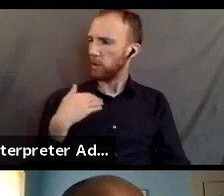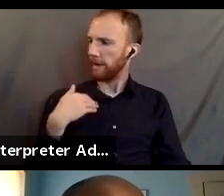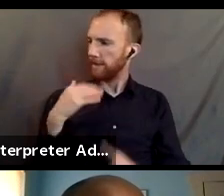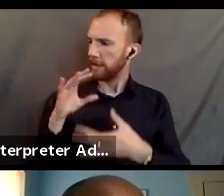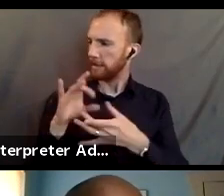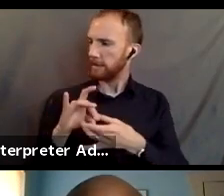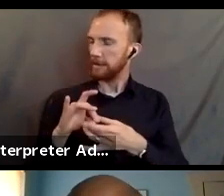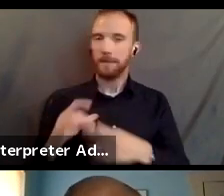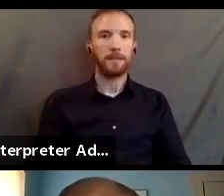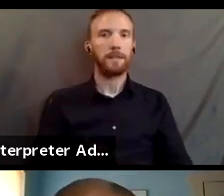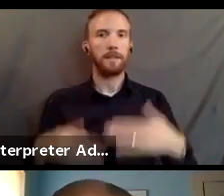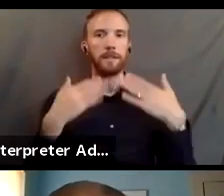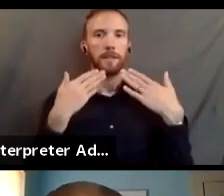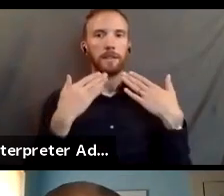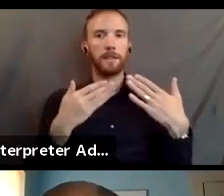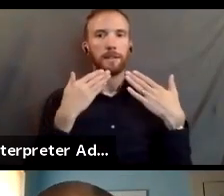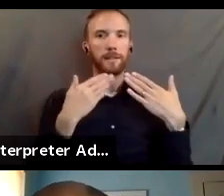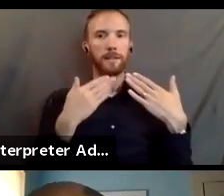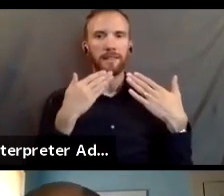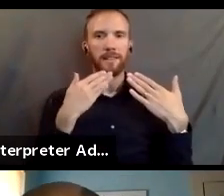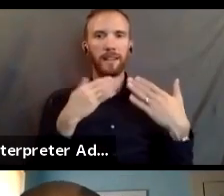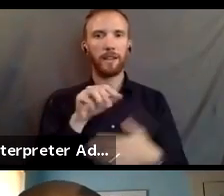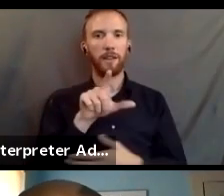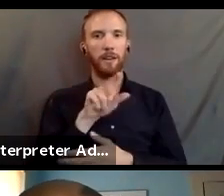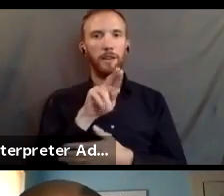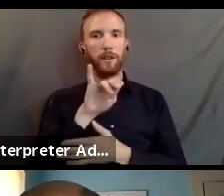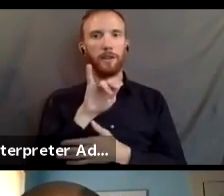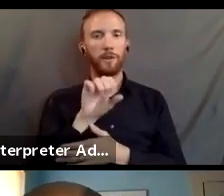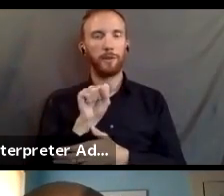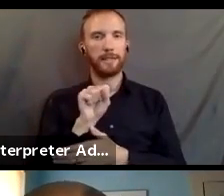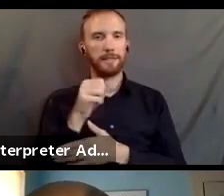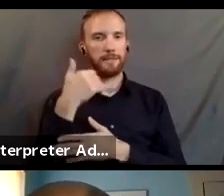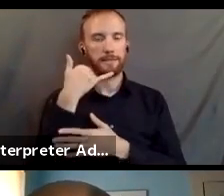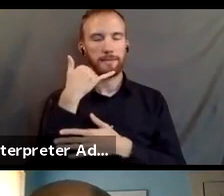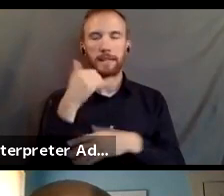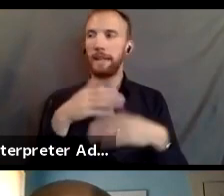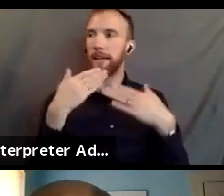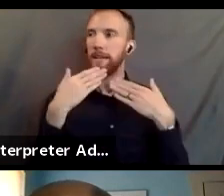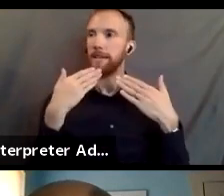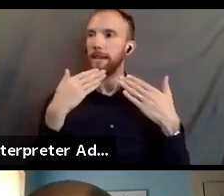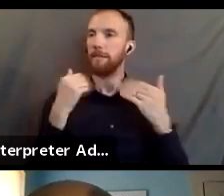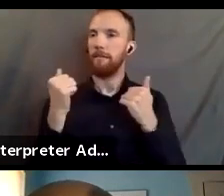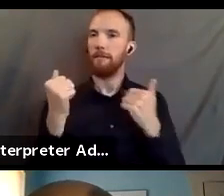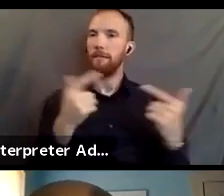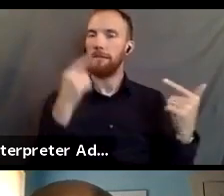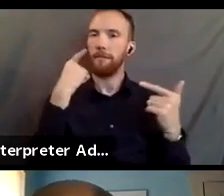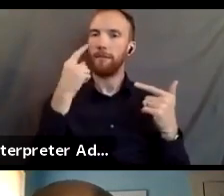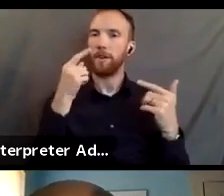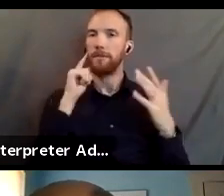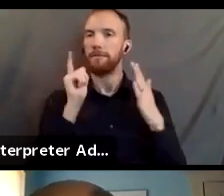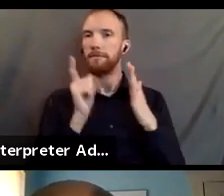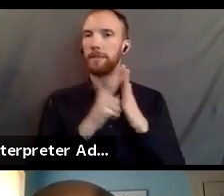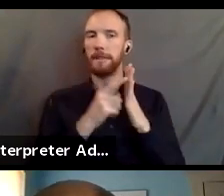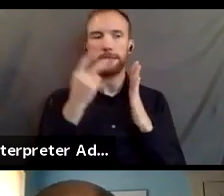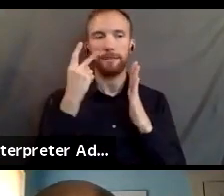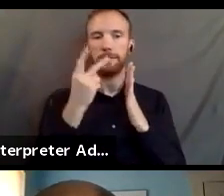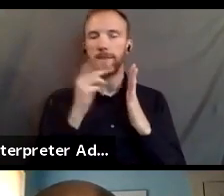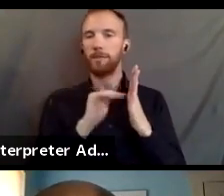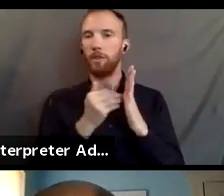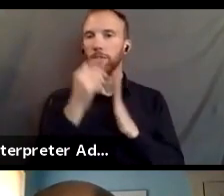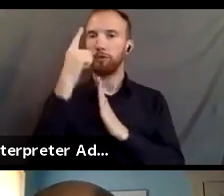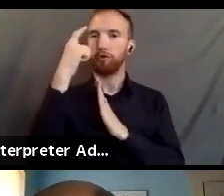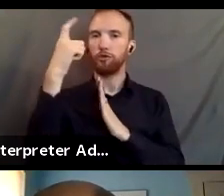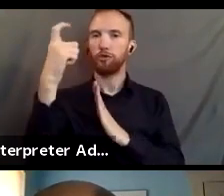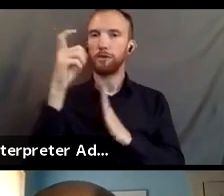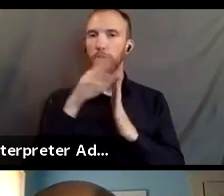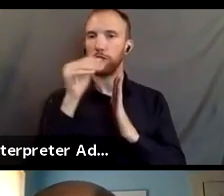thank you chief mcdade um and thank you everyone for recognizing our dreamer students from the class of